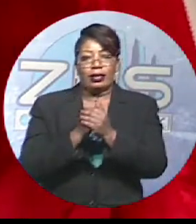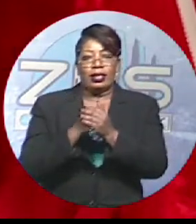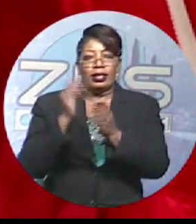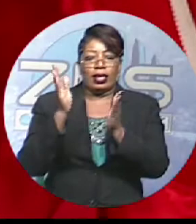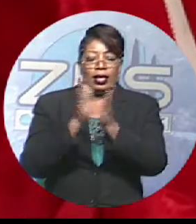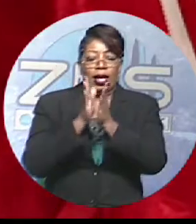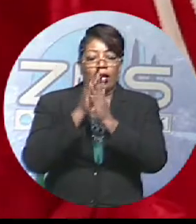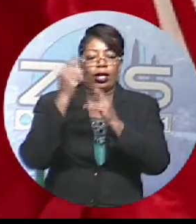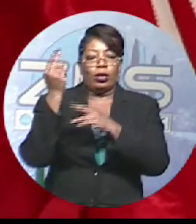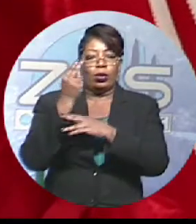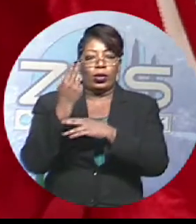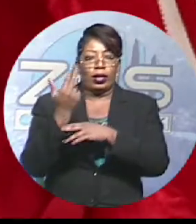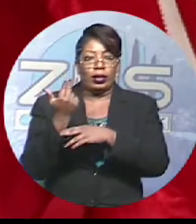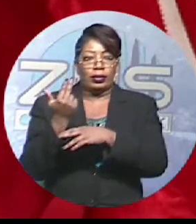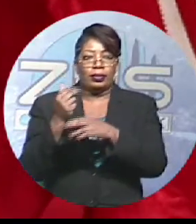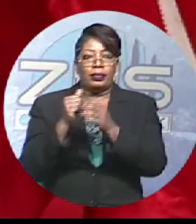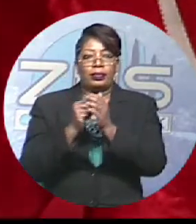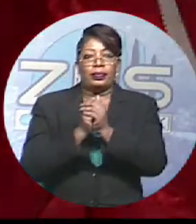Hallelujah.